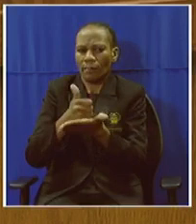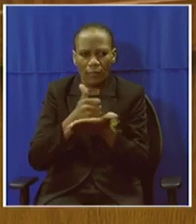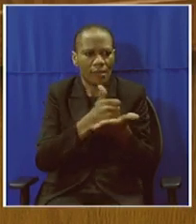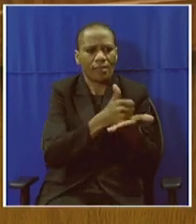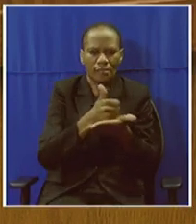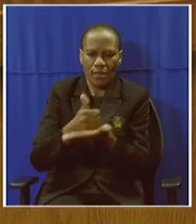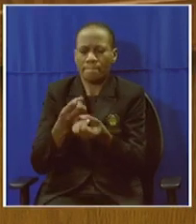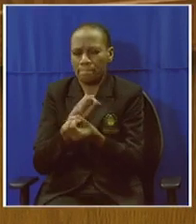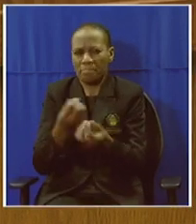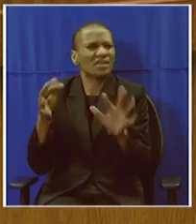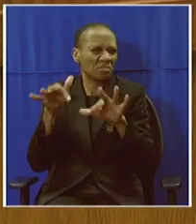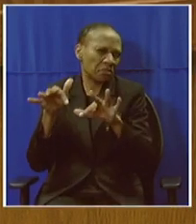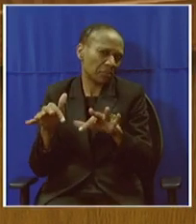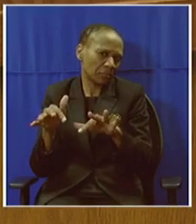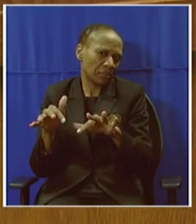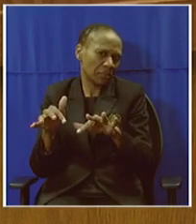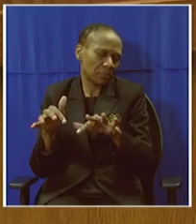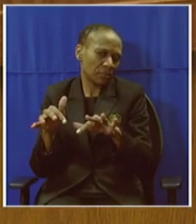is possible on earth.